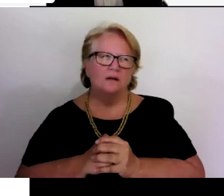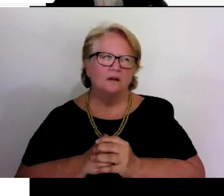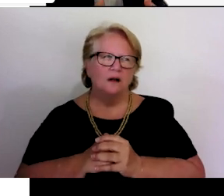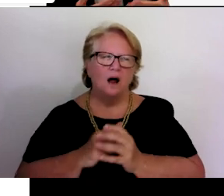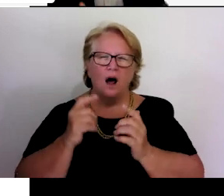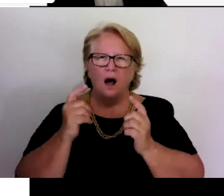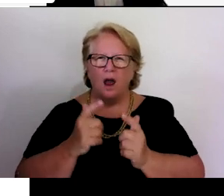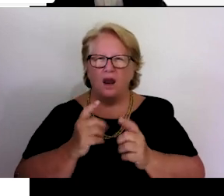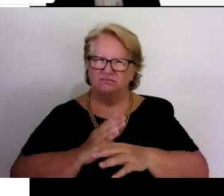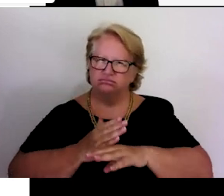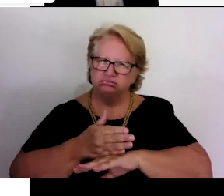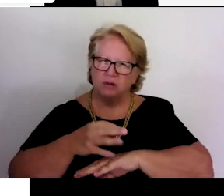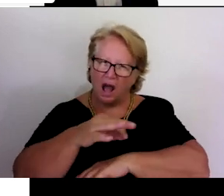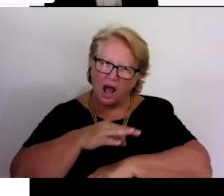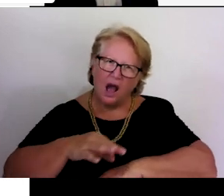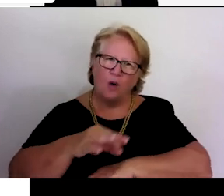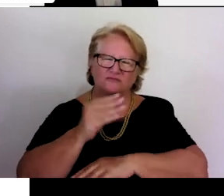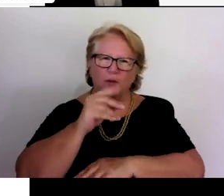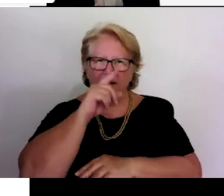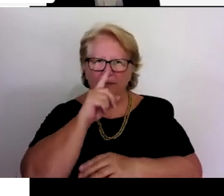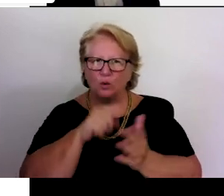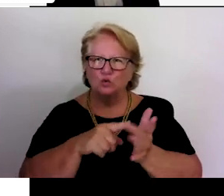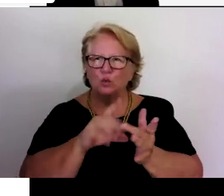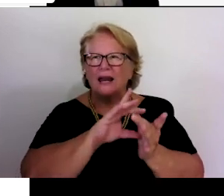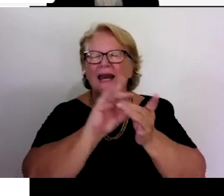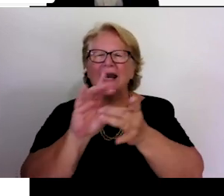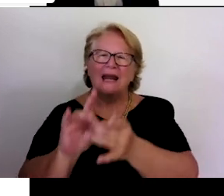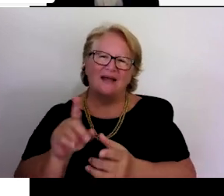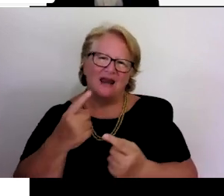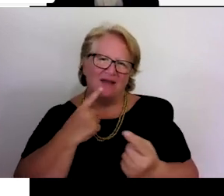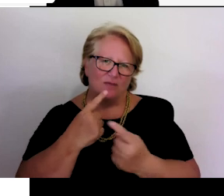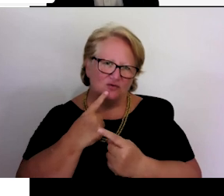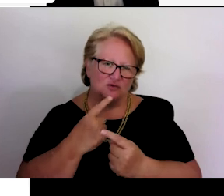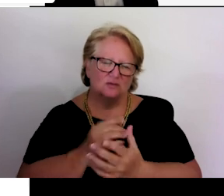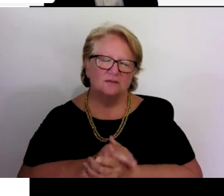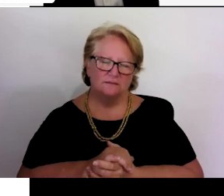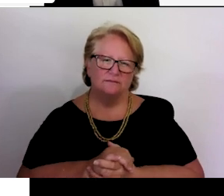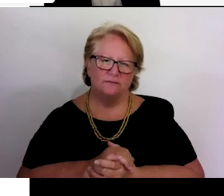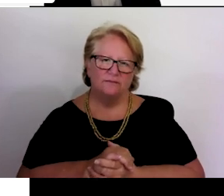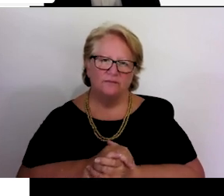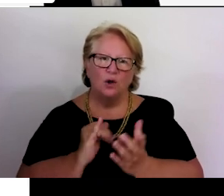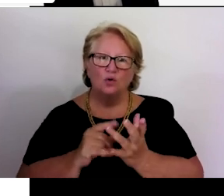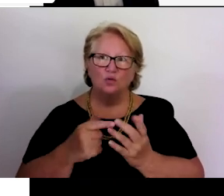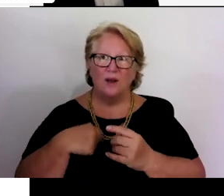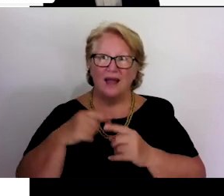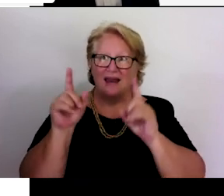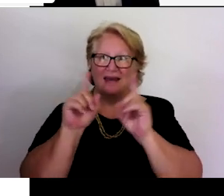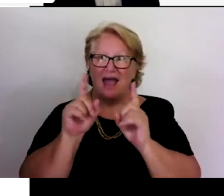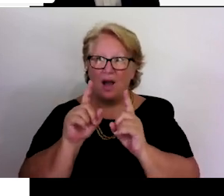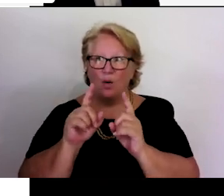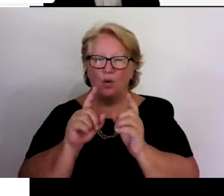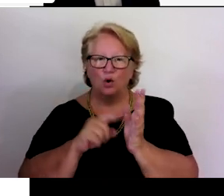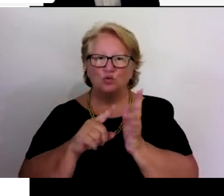person power to individually link those data sets each time we needed to look at them. We've now gone to a